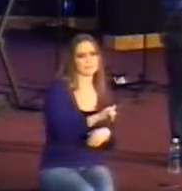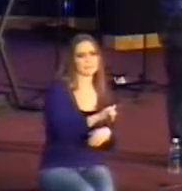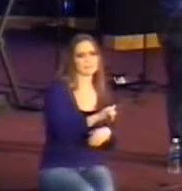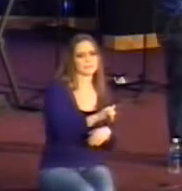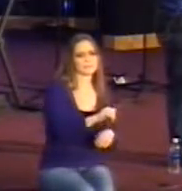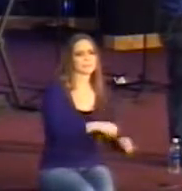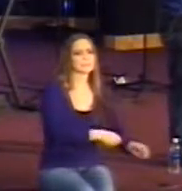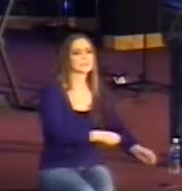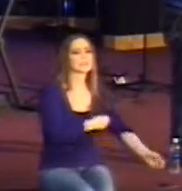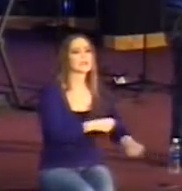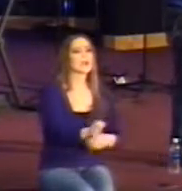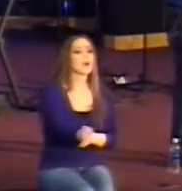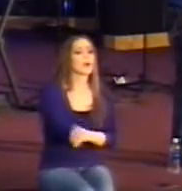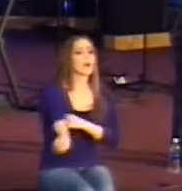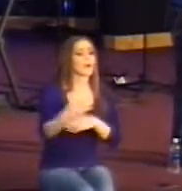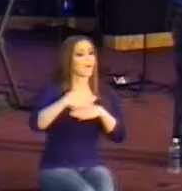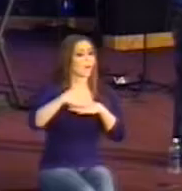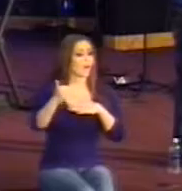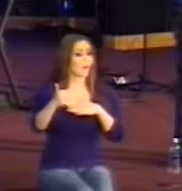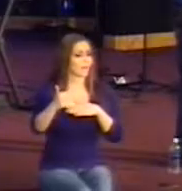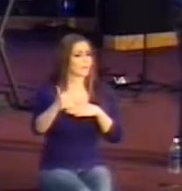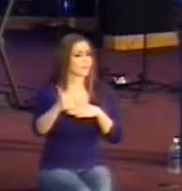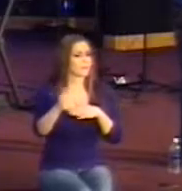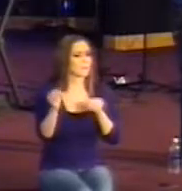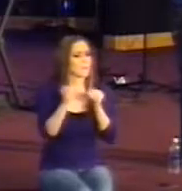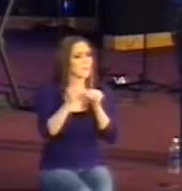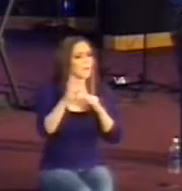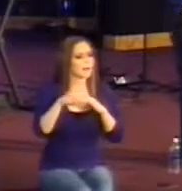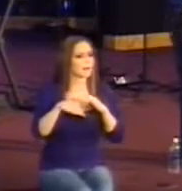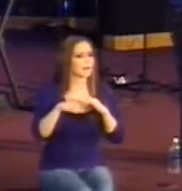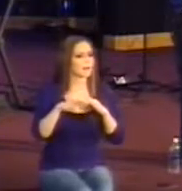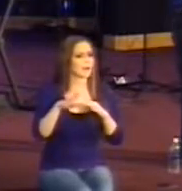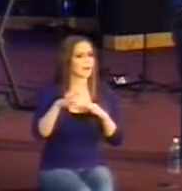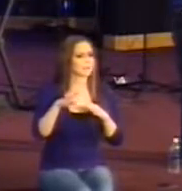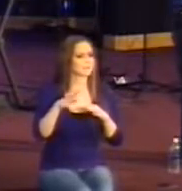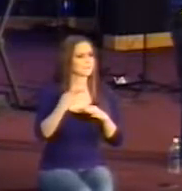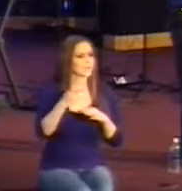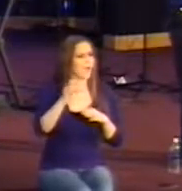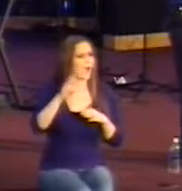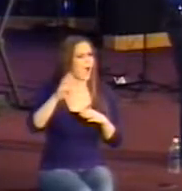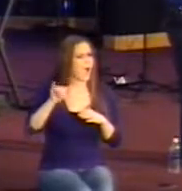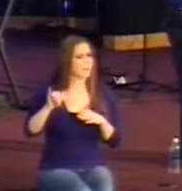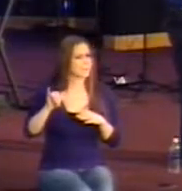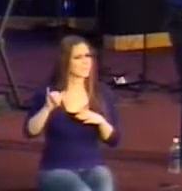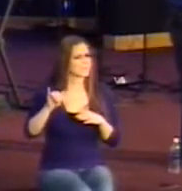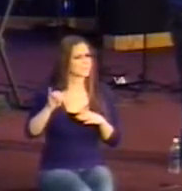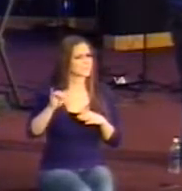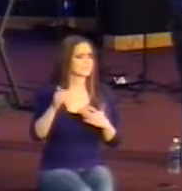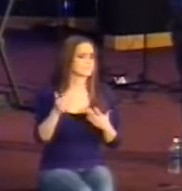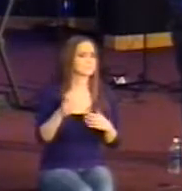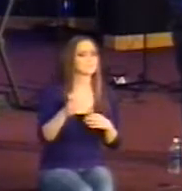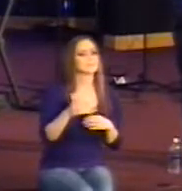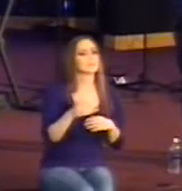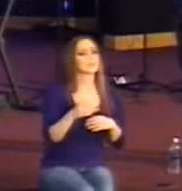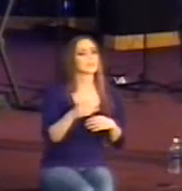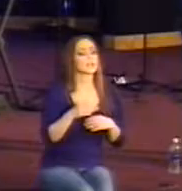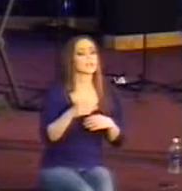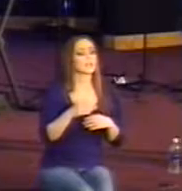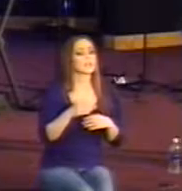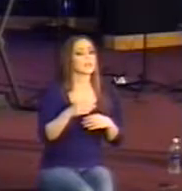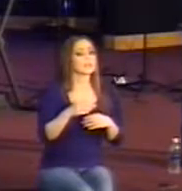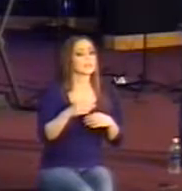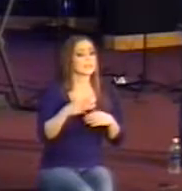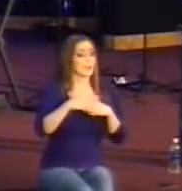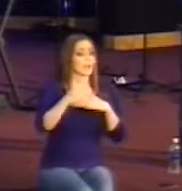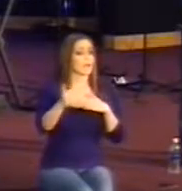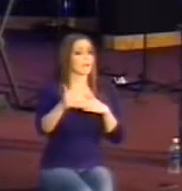A calling or a call is far more than a hobby or something that you are passionate about. A calling is what your life's work